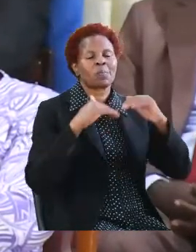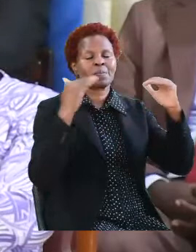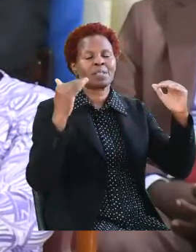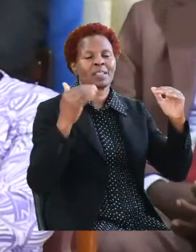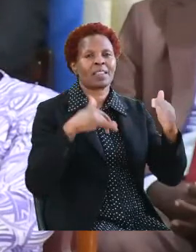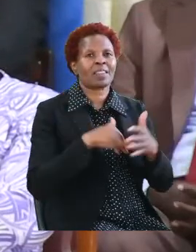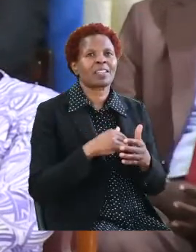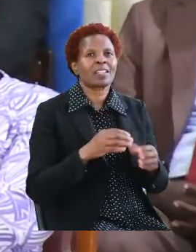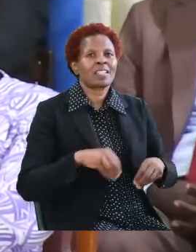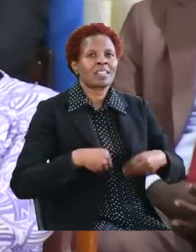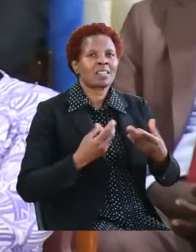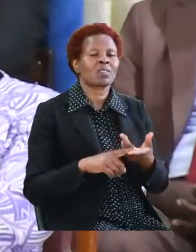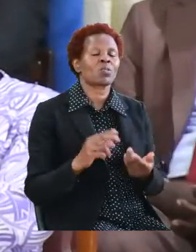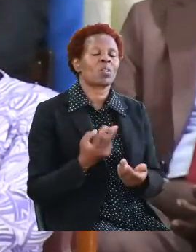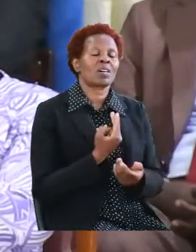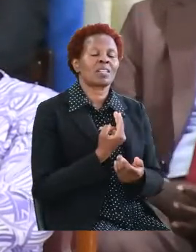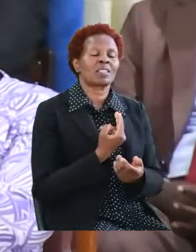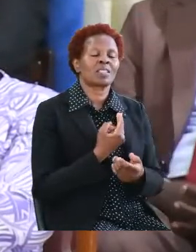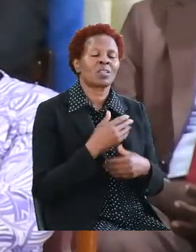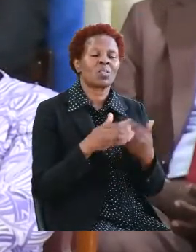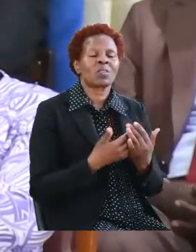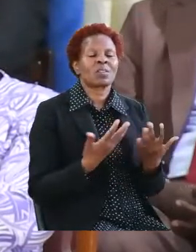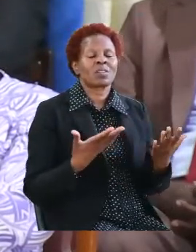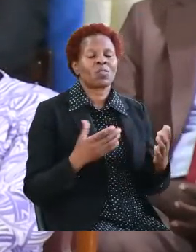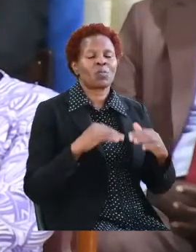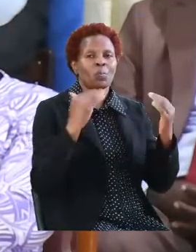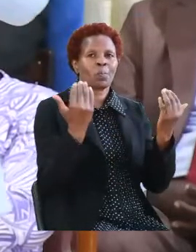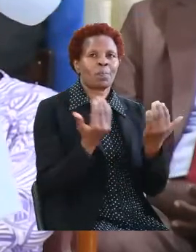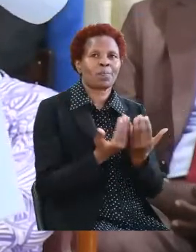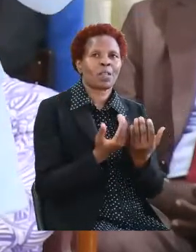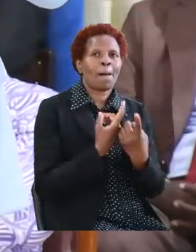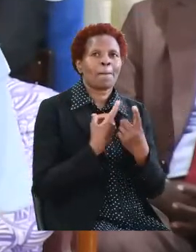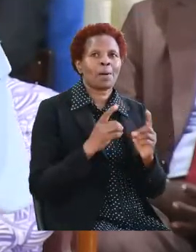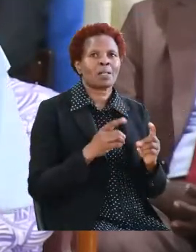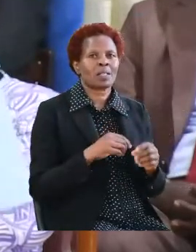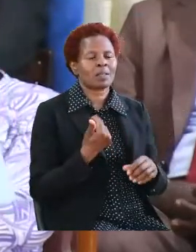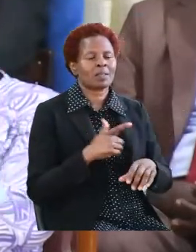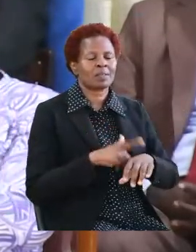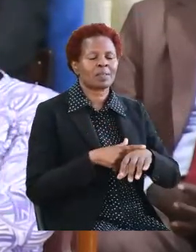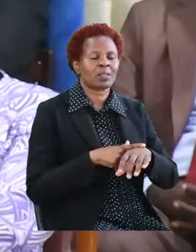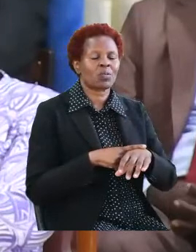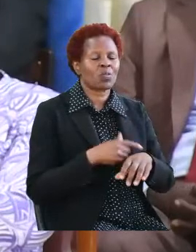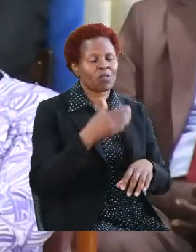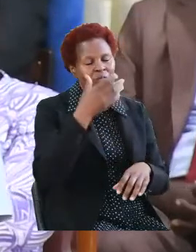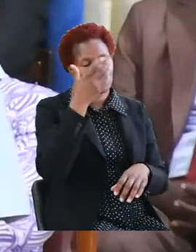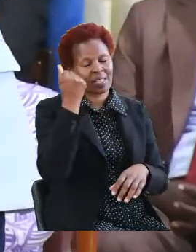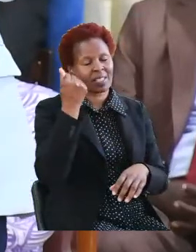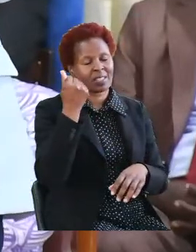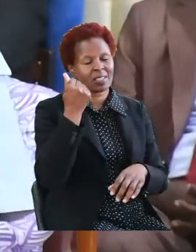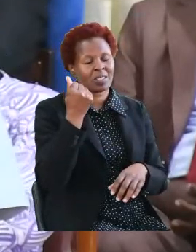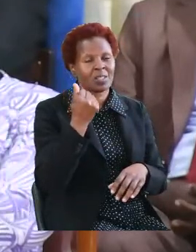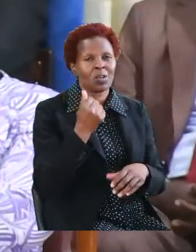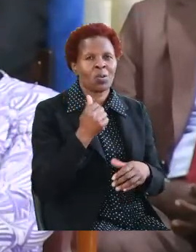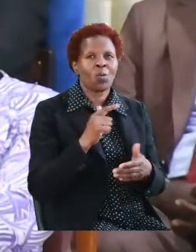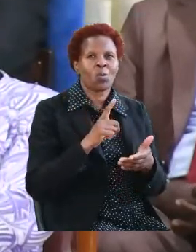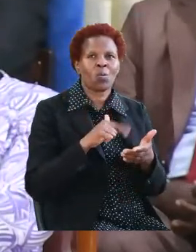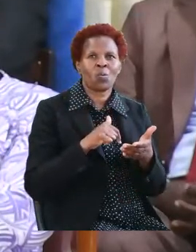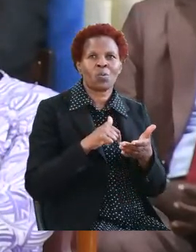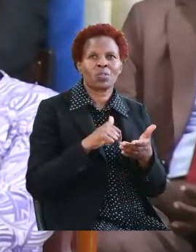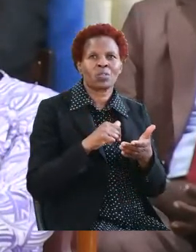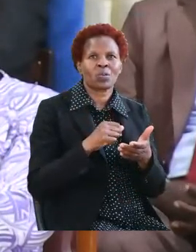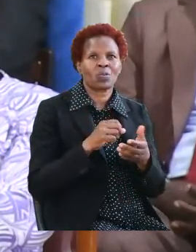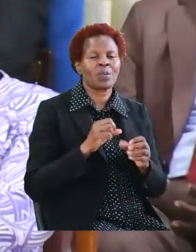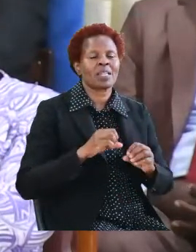may give you treasures of the world. But again, most of the time, we forget about the concept of